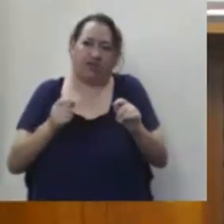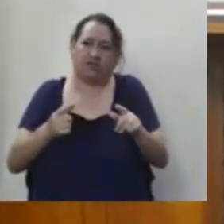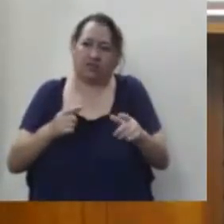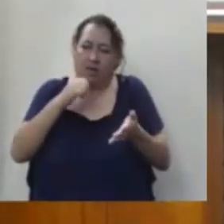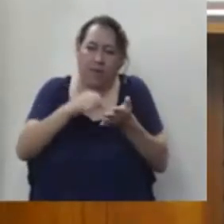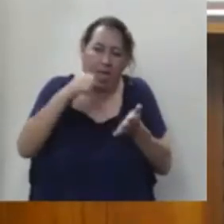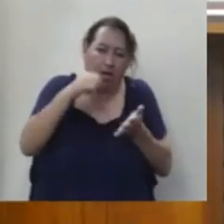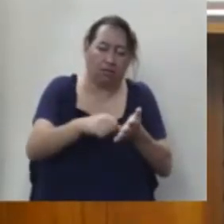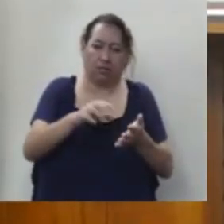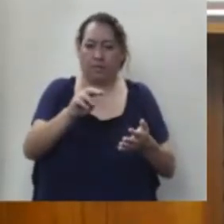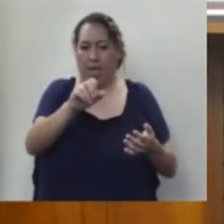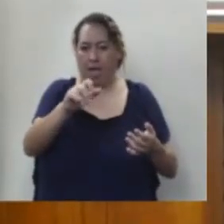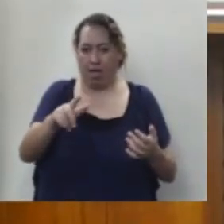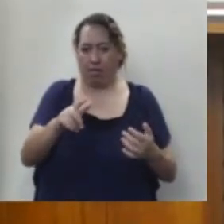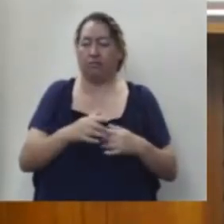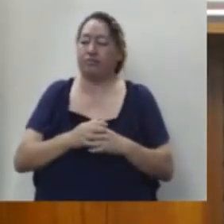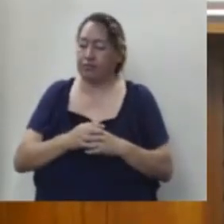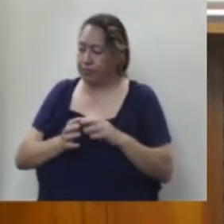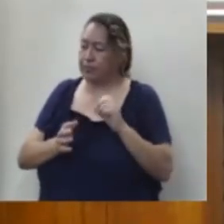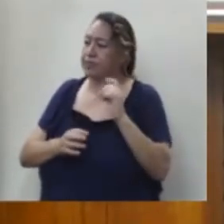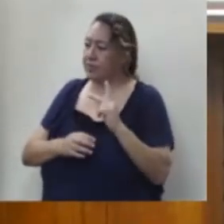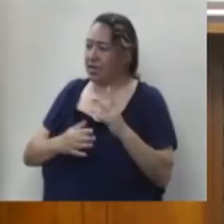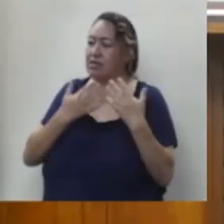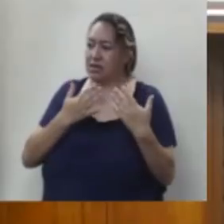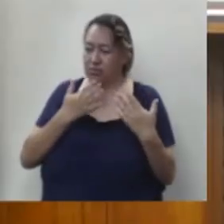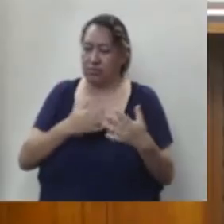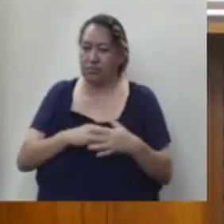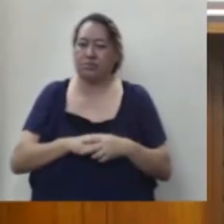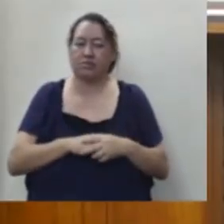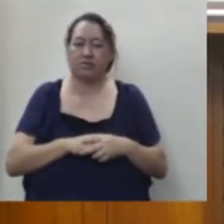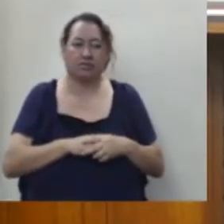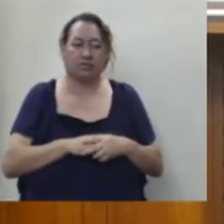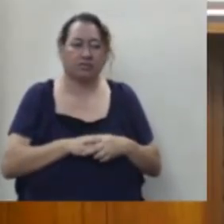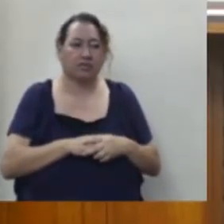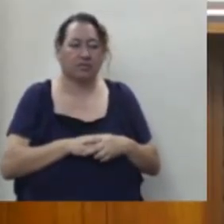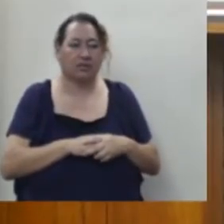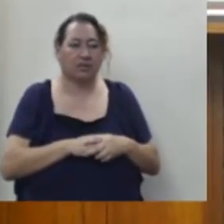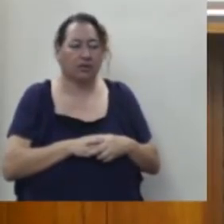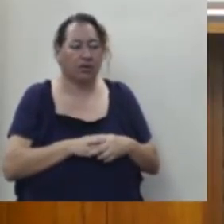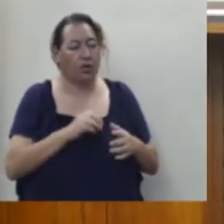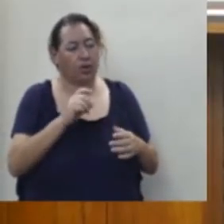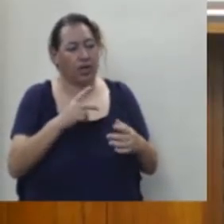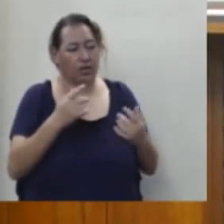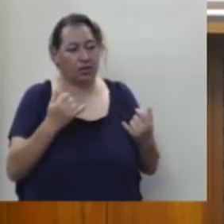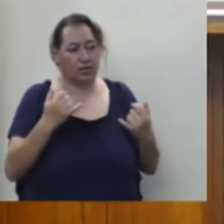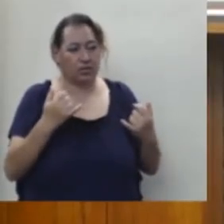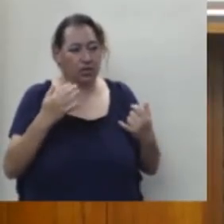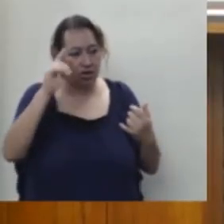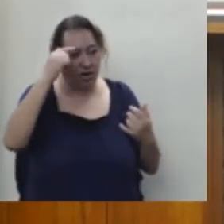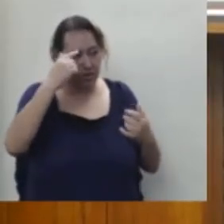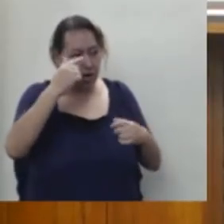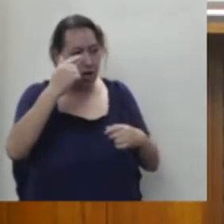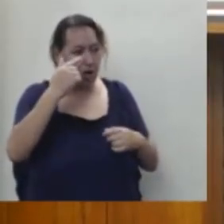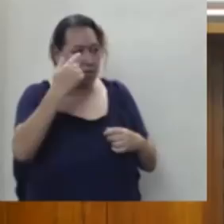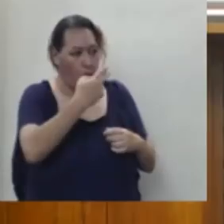Okay, thank you. So the government of Hawaii is talking about reducing